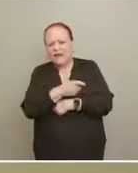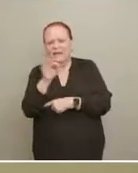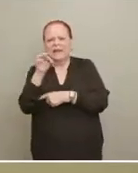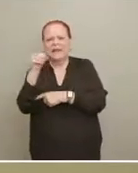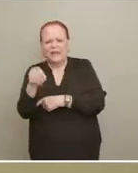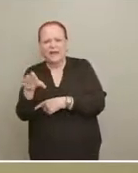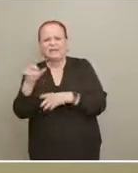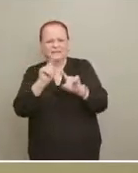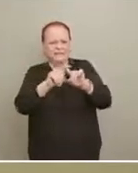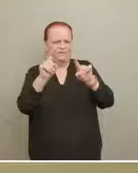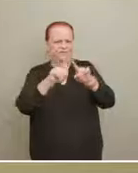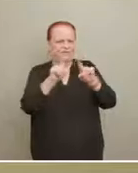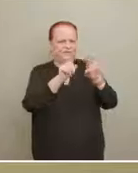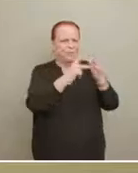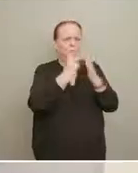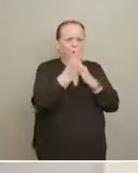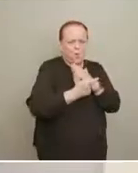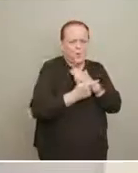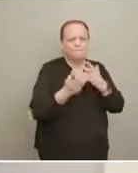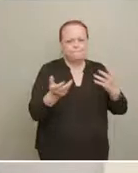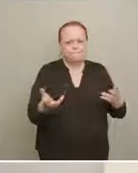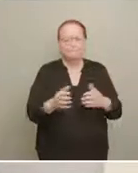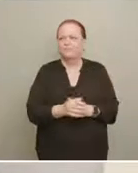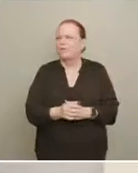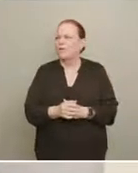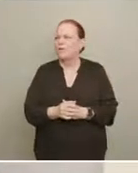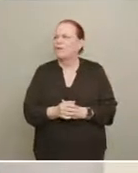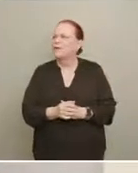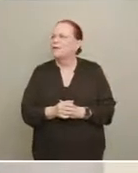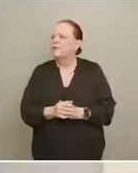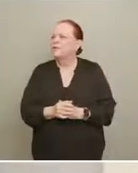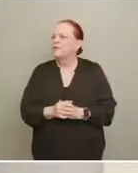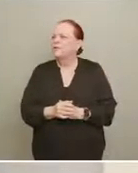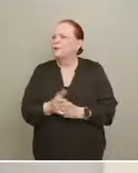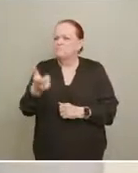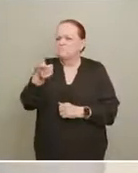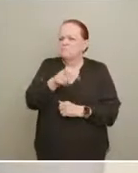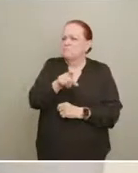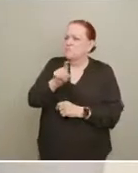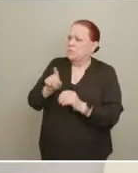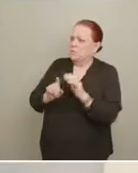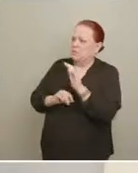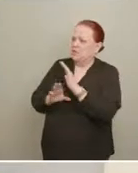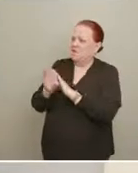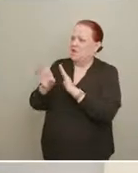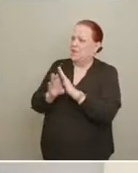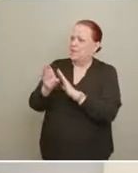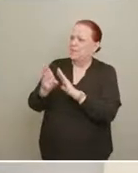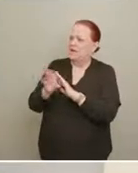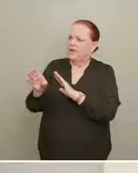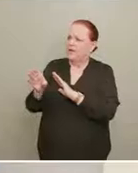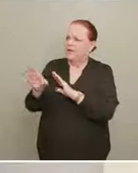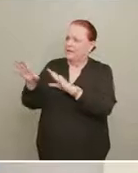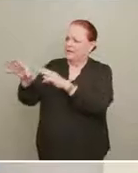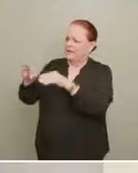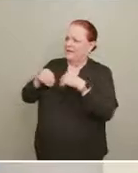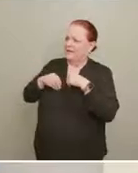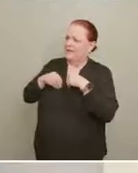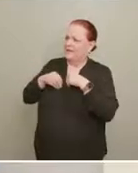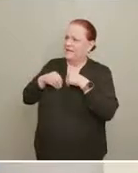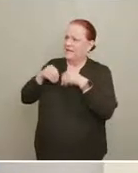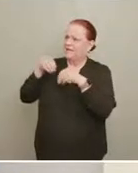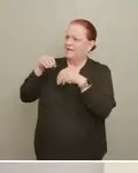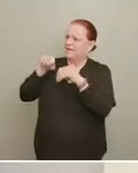differentiator. Thanks. Yeah. So we are developing an intake system that doesn't necessarily go through other providers